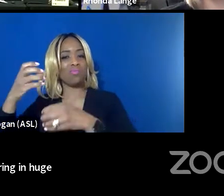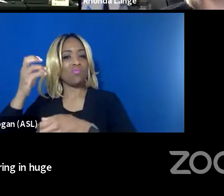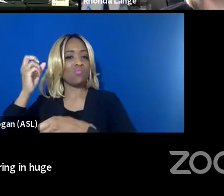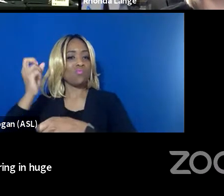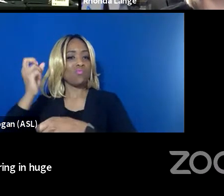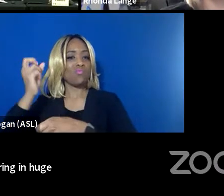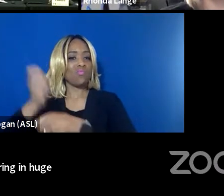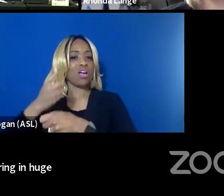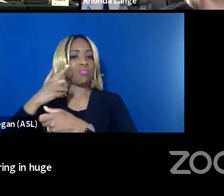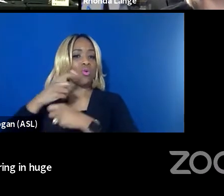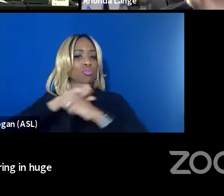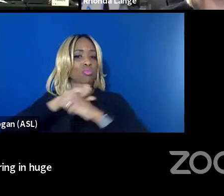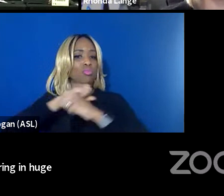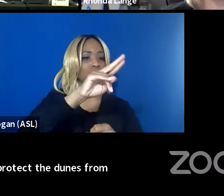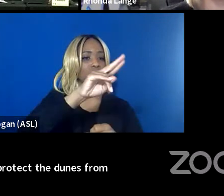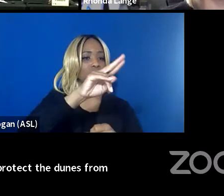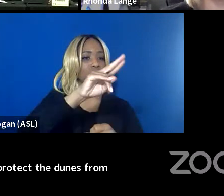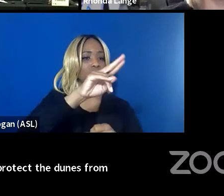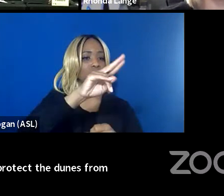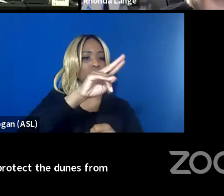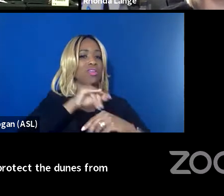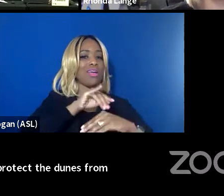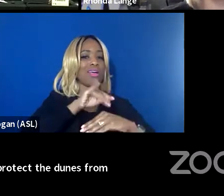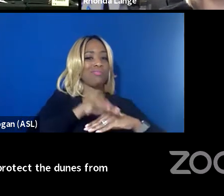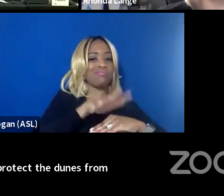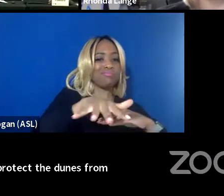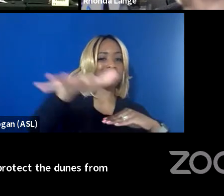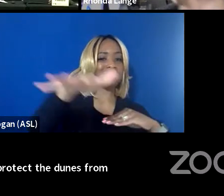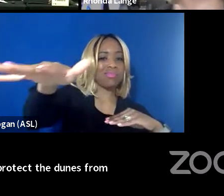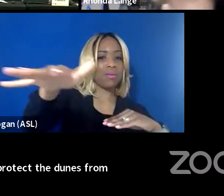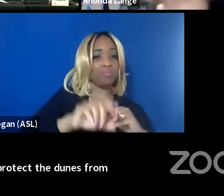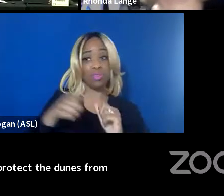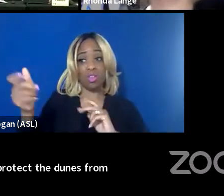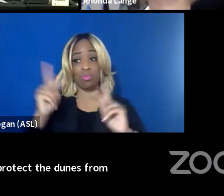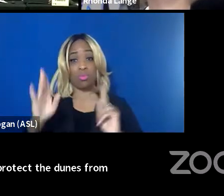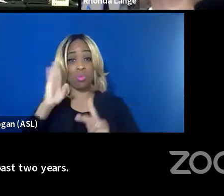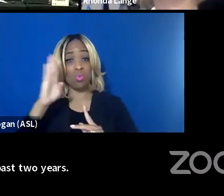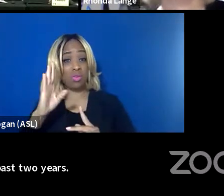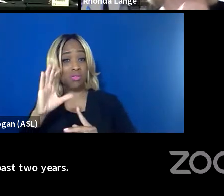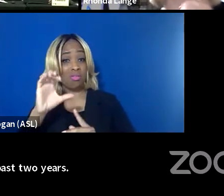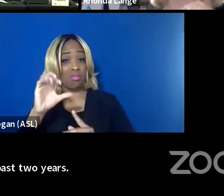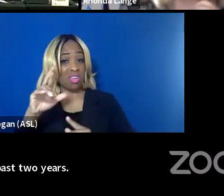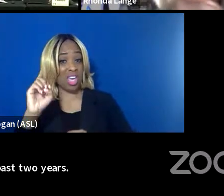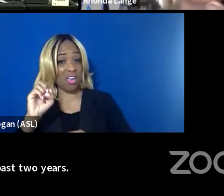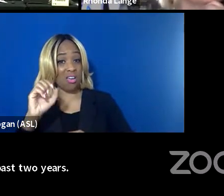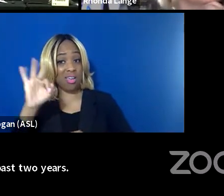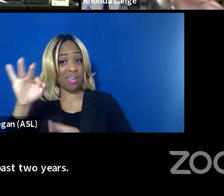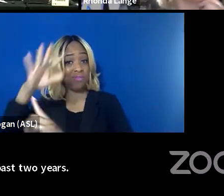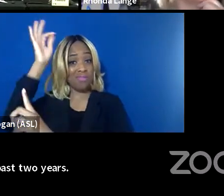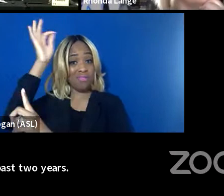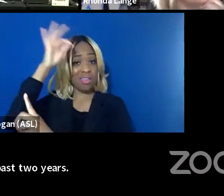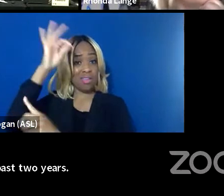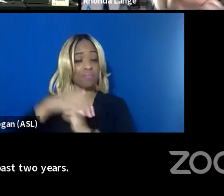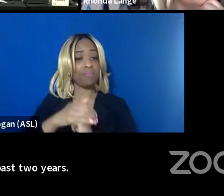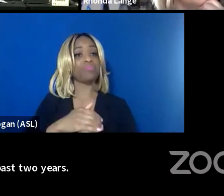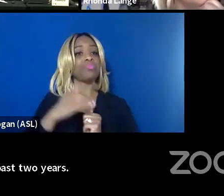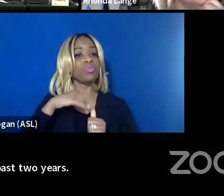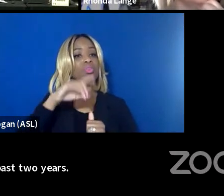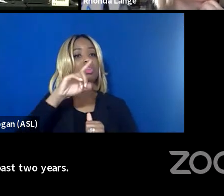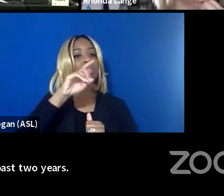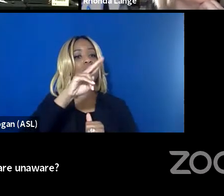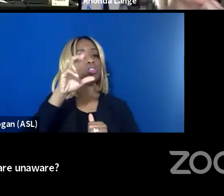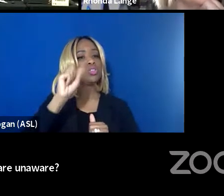into the lake the past 2 years. Will others care if they're unaware? We have wooded dunes for which the acidic